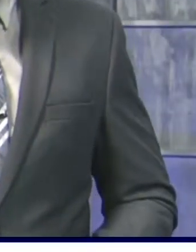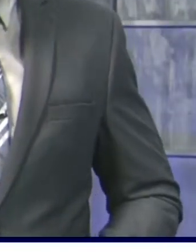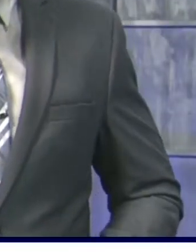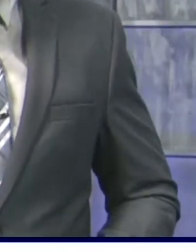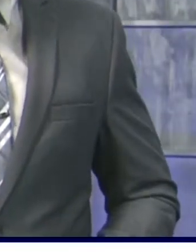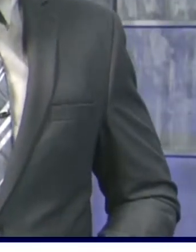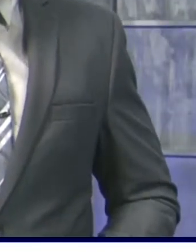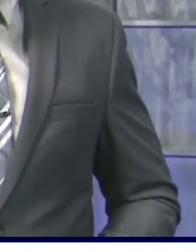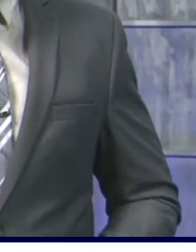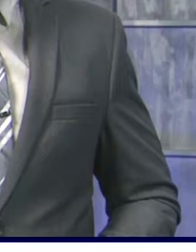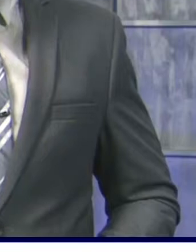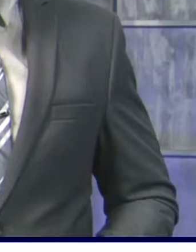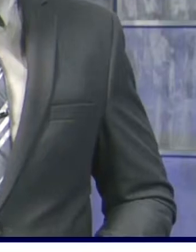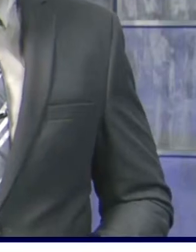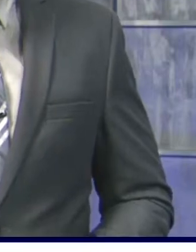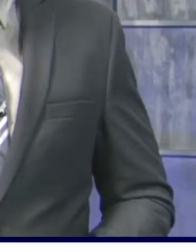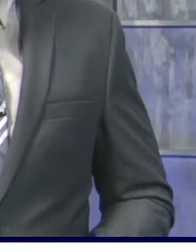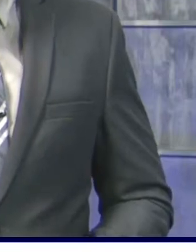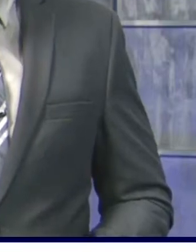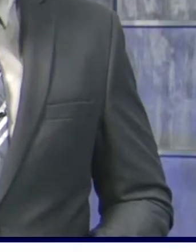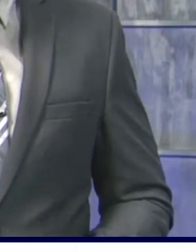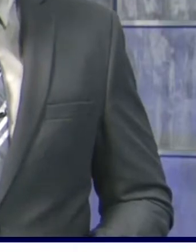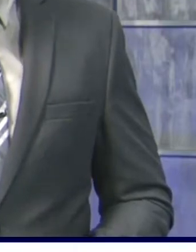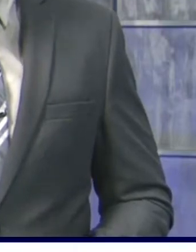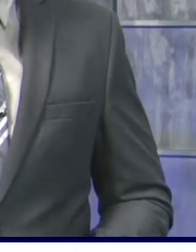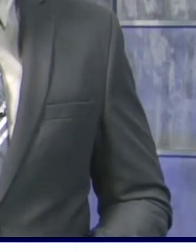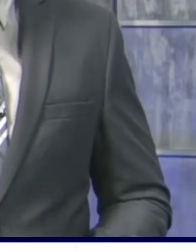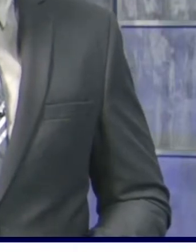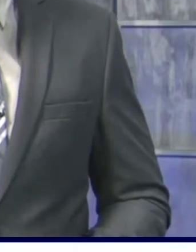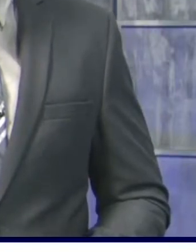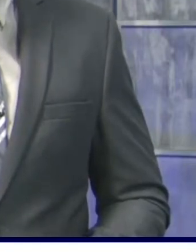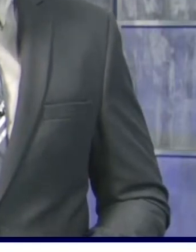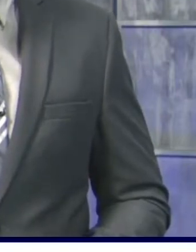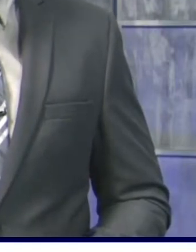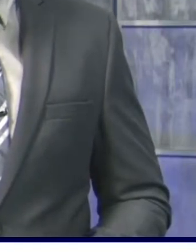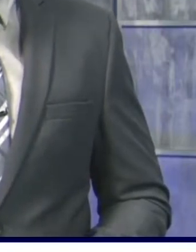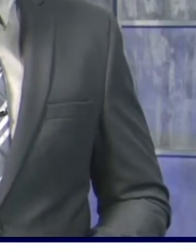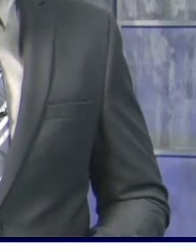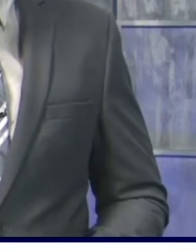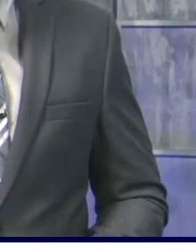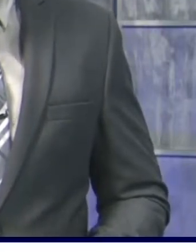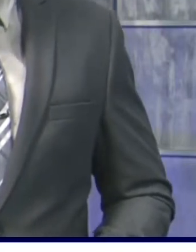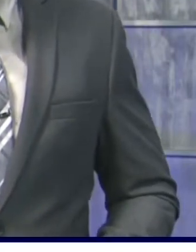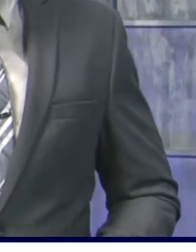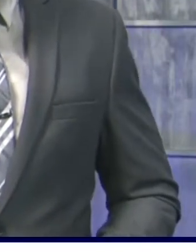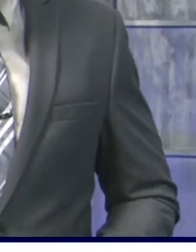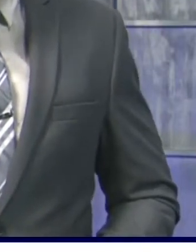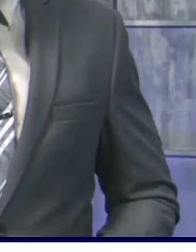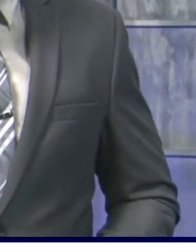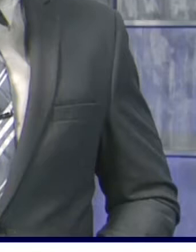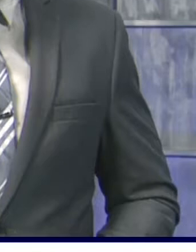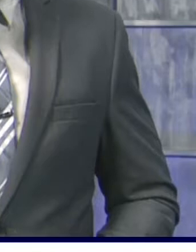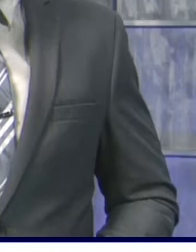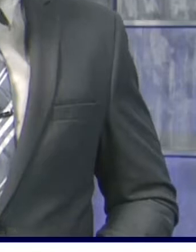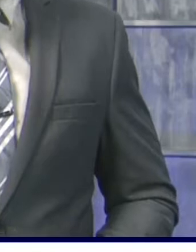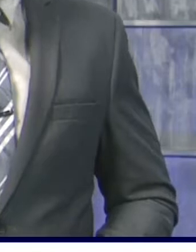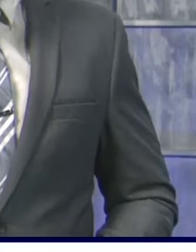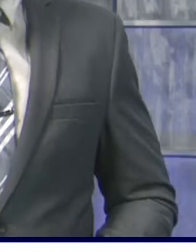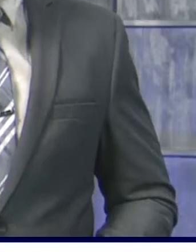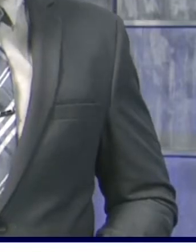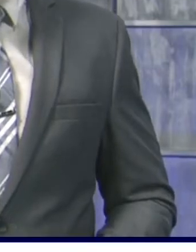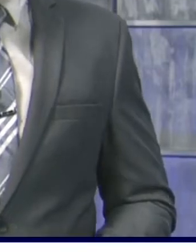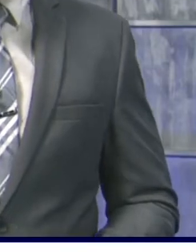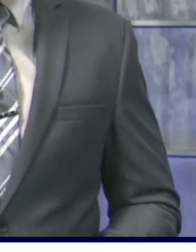Hi, I'm Shane Jones. Making headlines tonight. Barbadians will be taking home more money at the end of this month. Changes in the offing for the